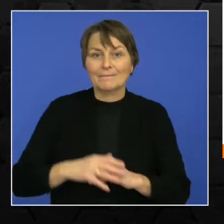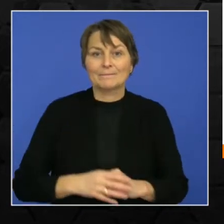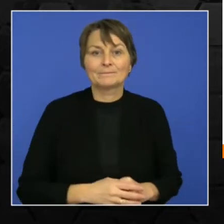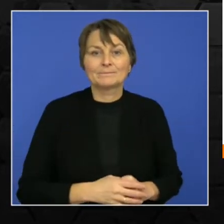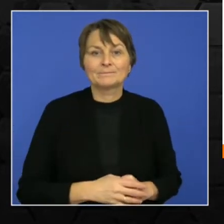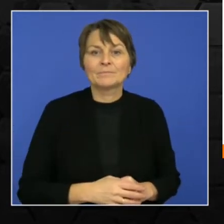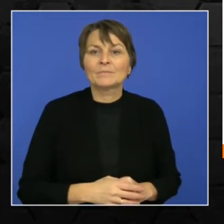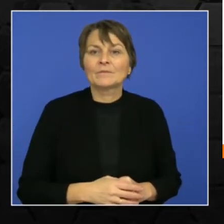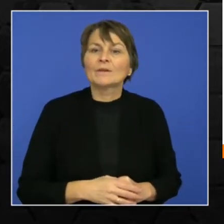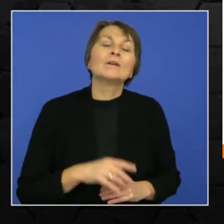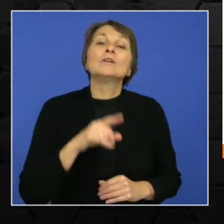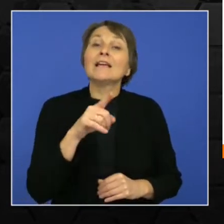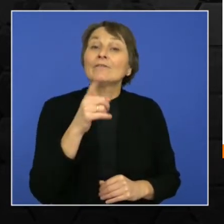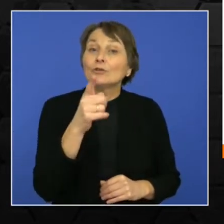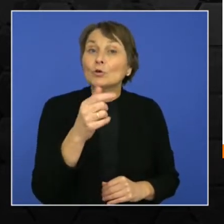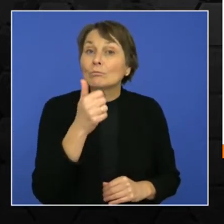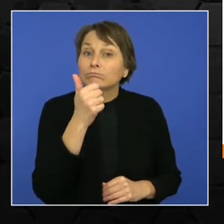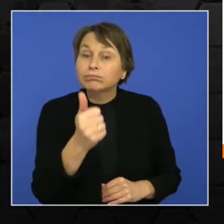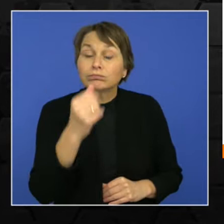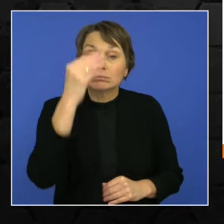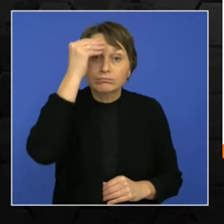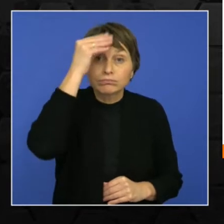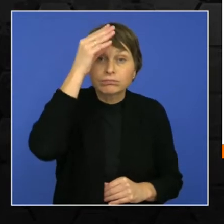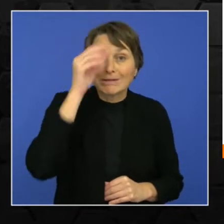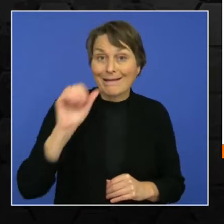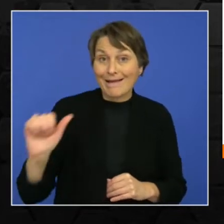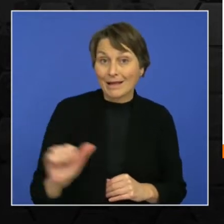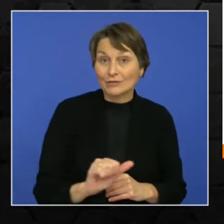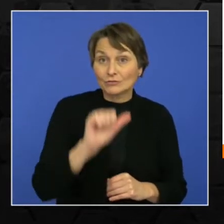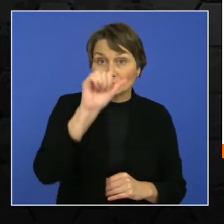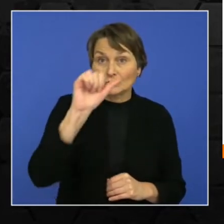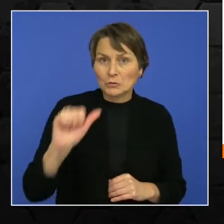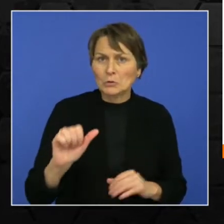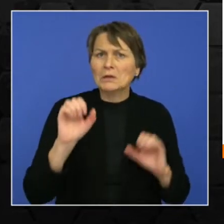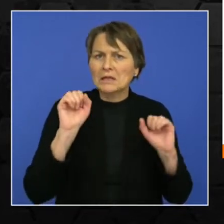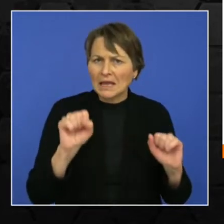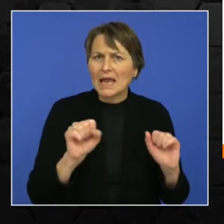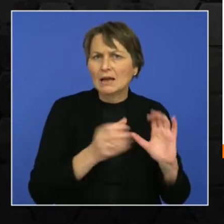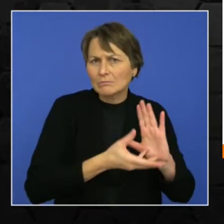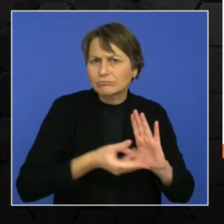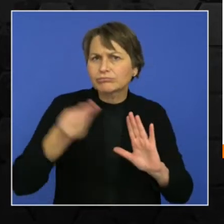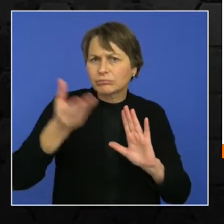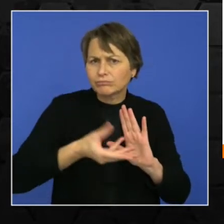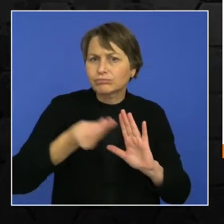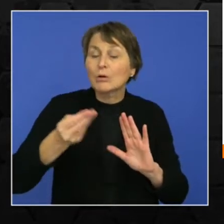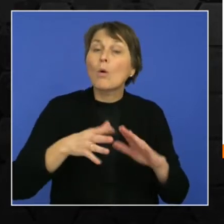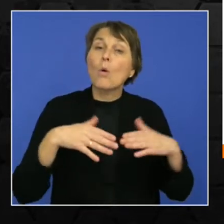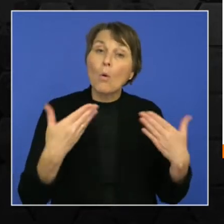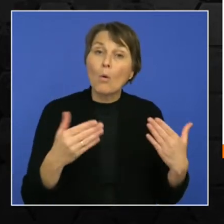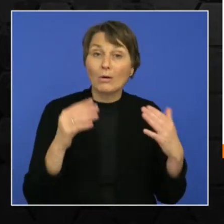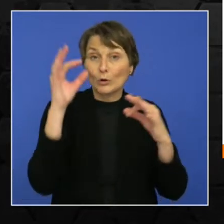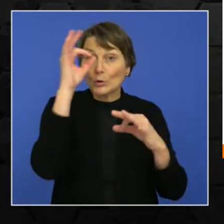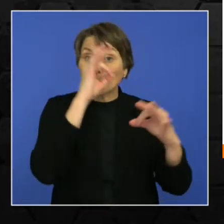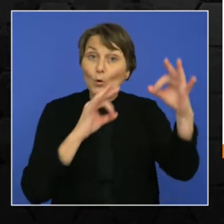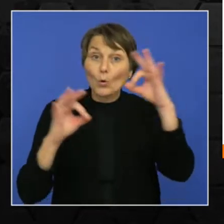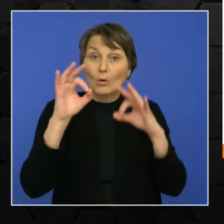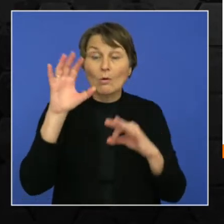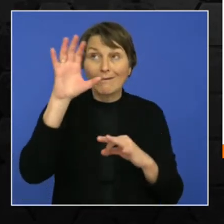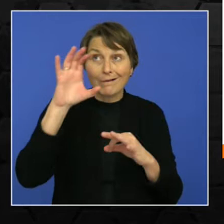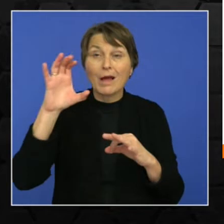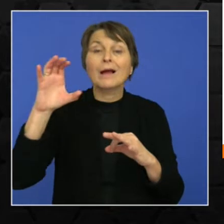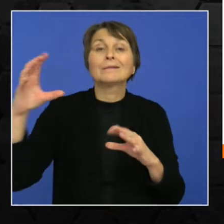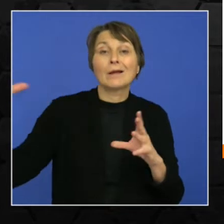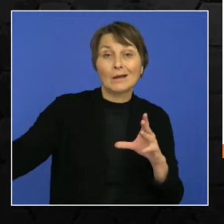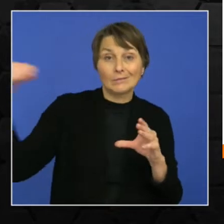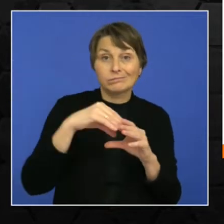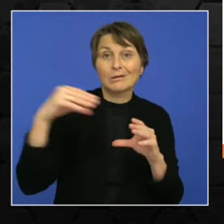Azure, you are good with deployment, that is when we call MLOps. It also supporting Google or Google Cloud also, but also it's supporting Azure also, and I am also